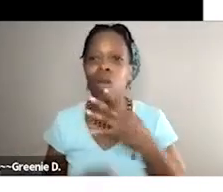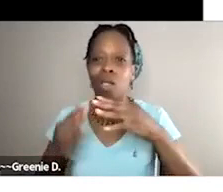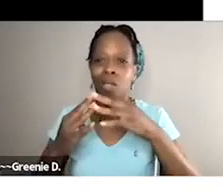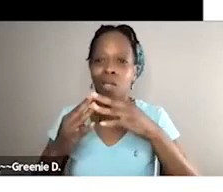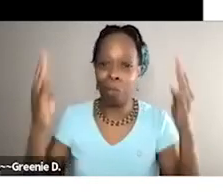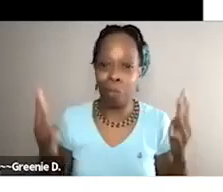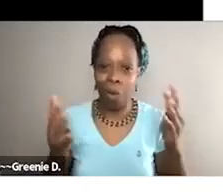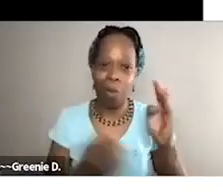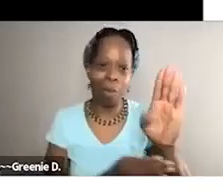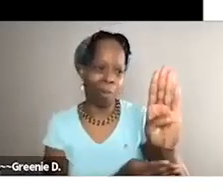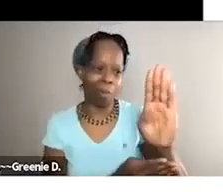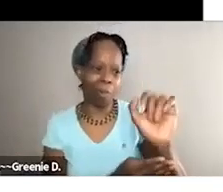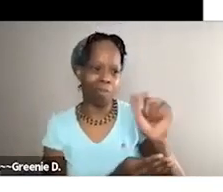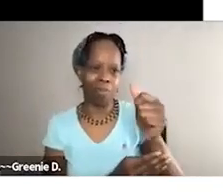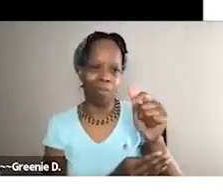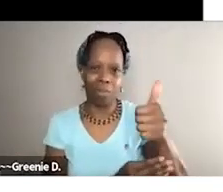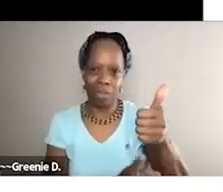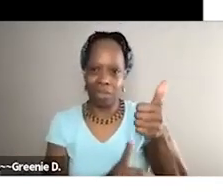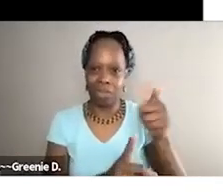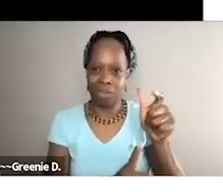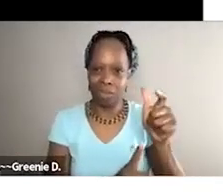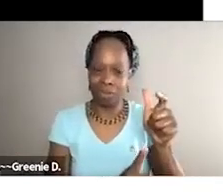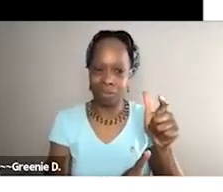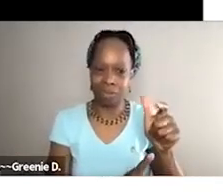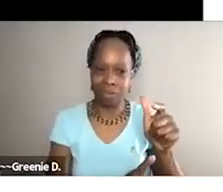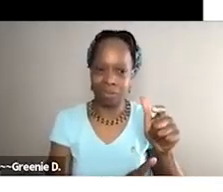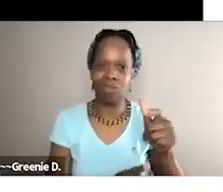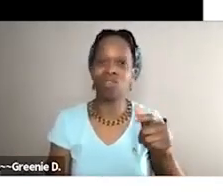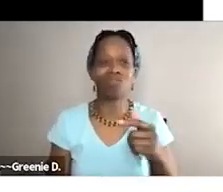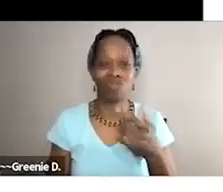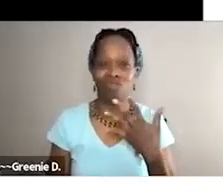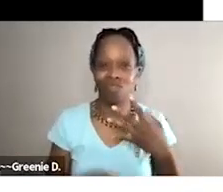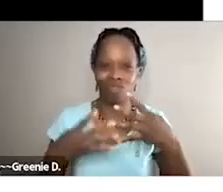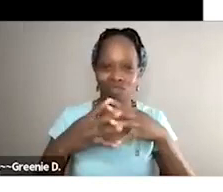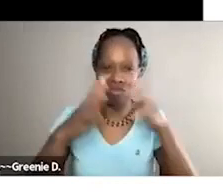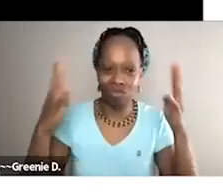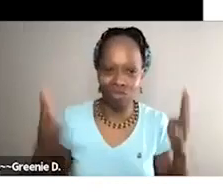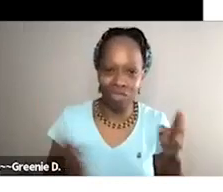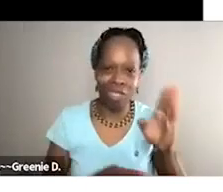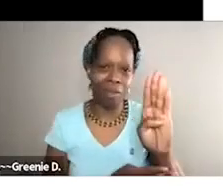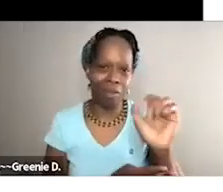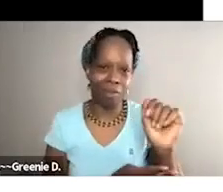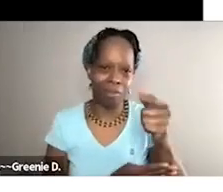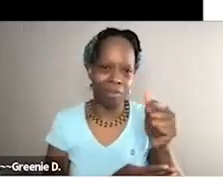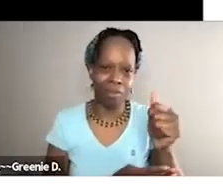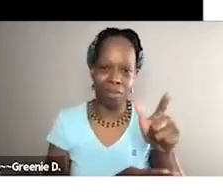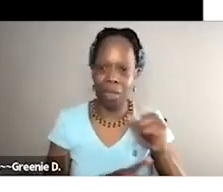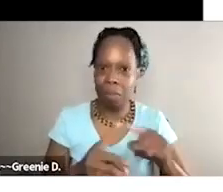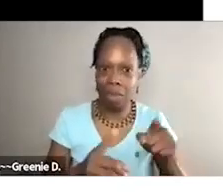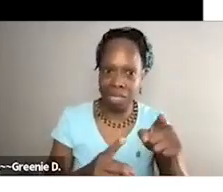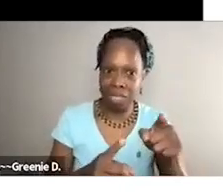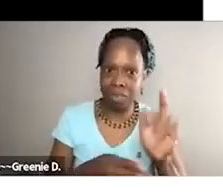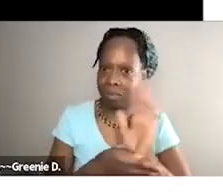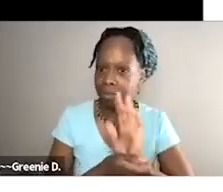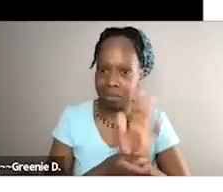million people worldwide. But one of the biggest things to understand with this, this was not scripted. This was purely an experience